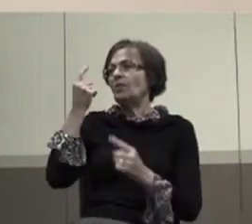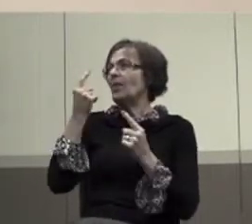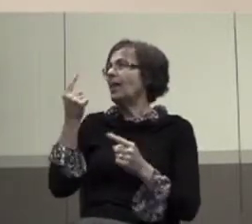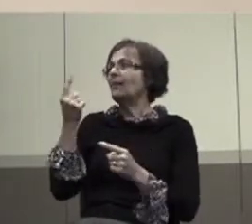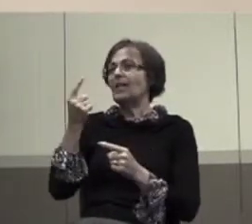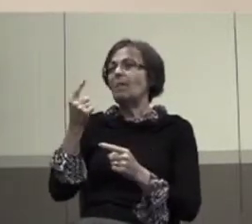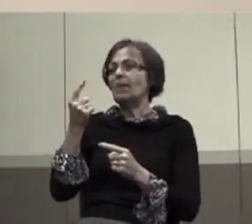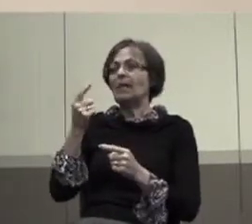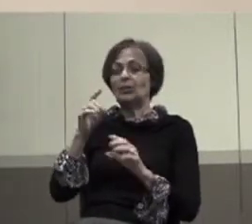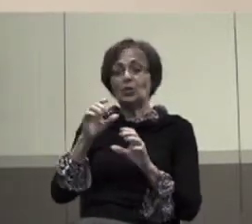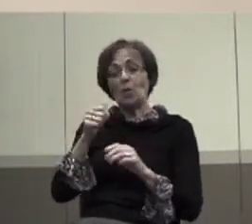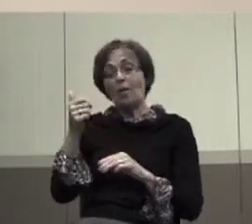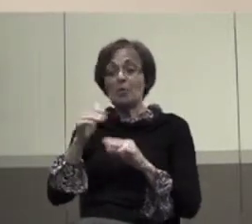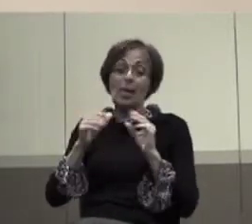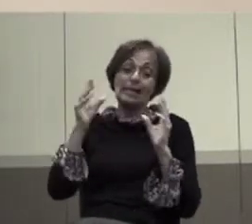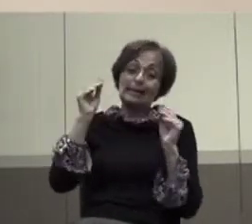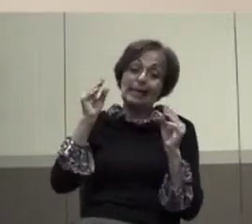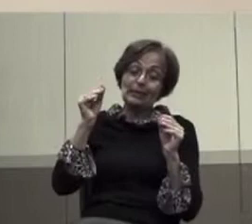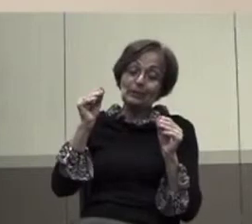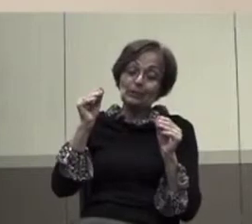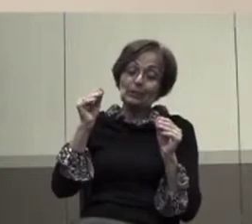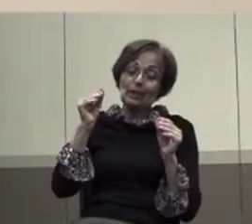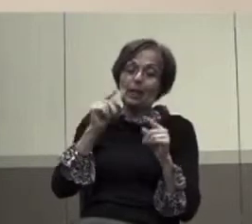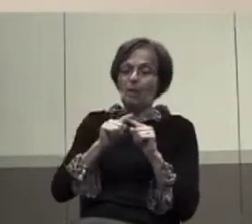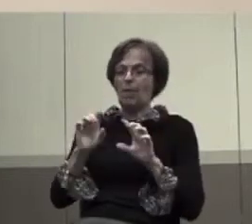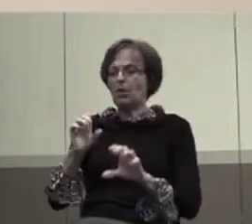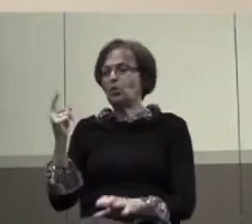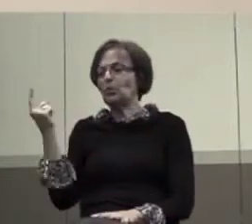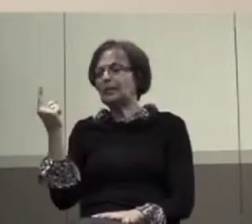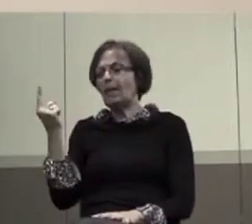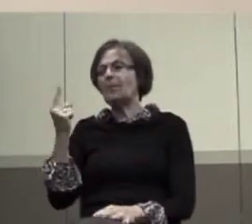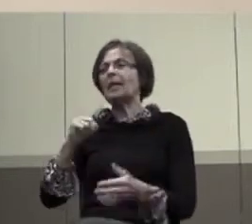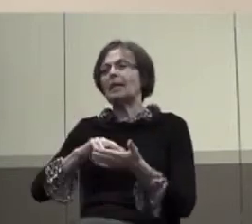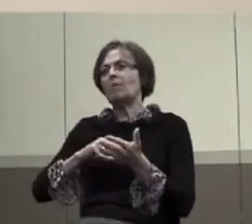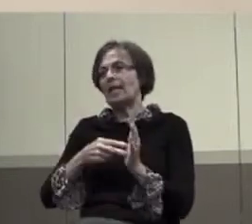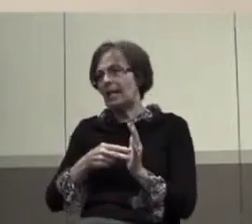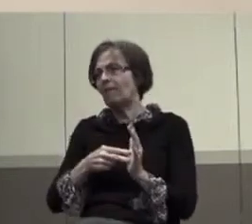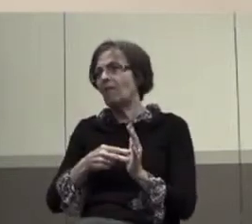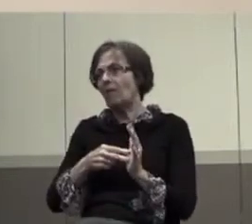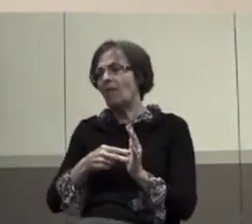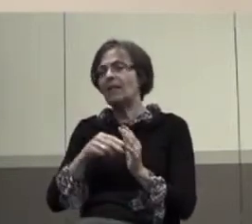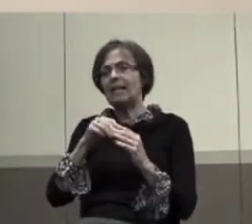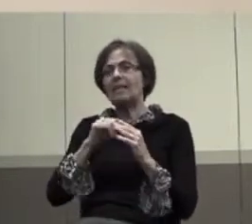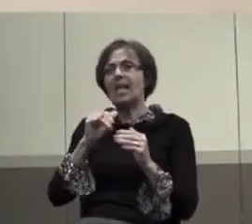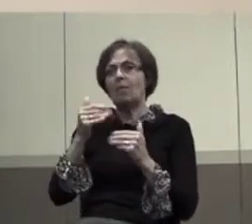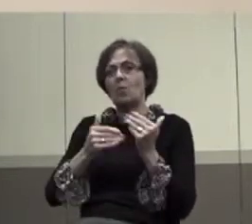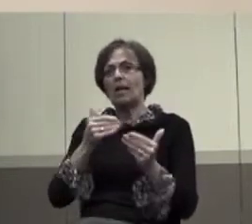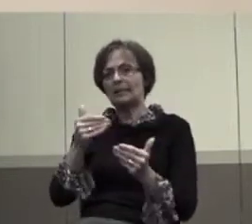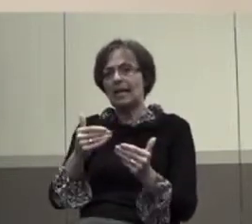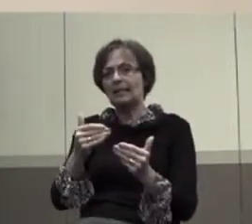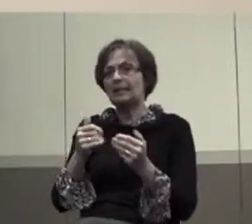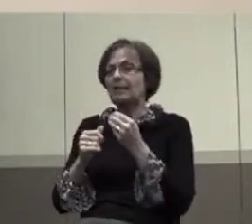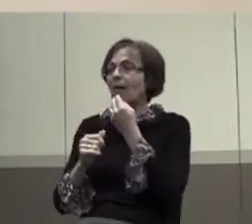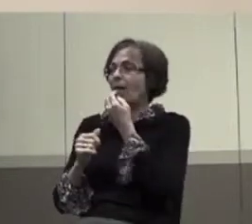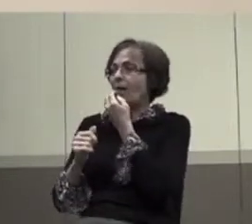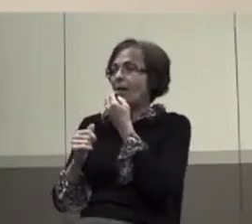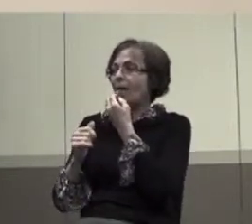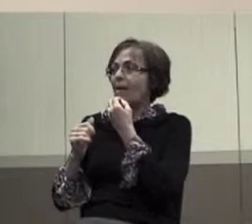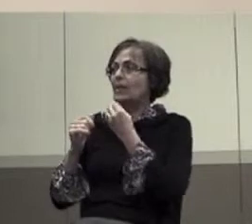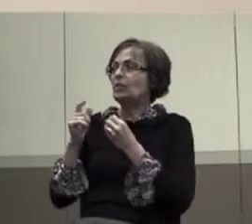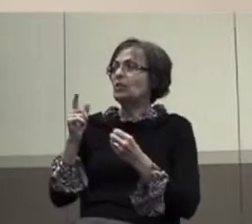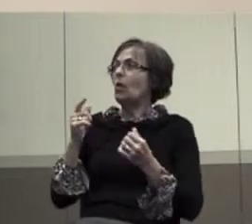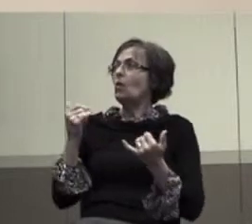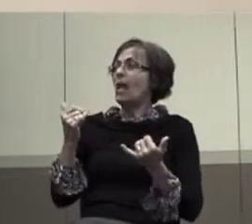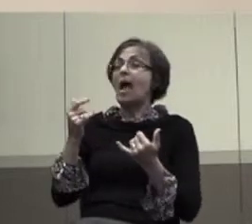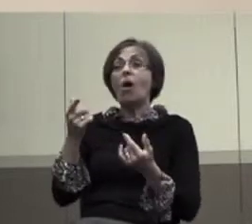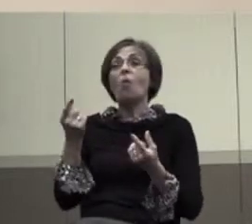but to do besides teaching, but to do something meaningful in the process. So